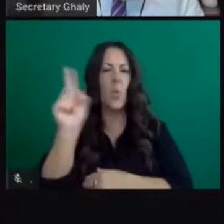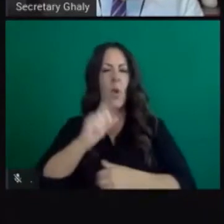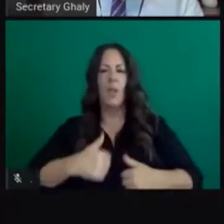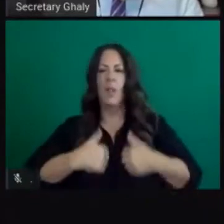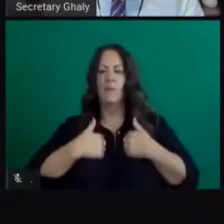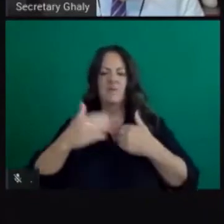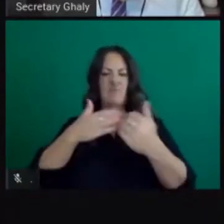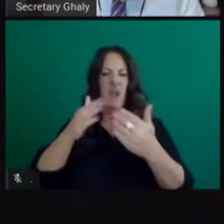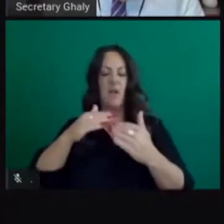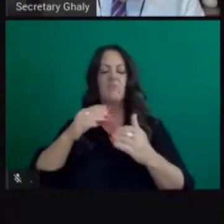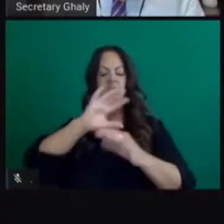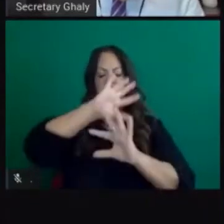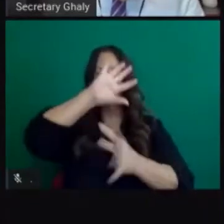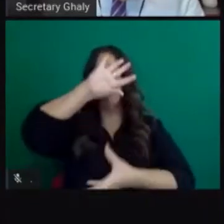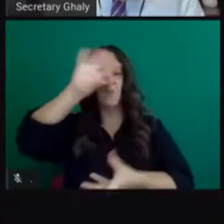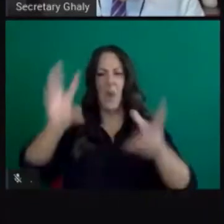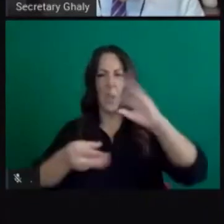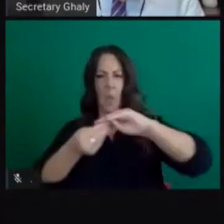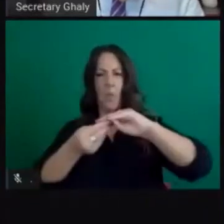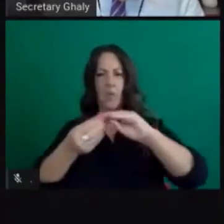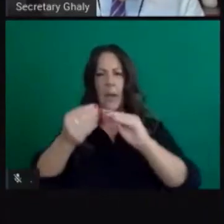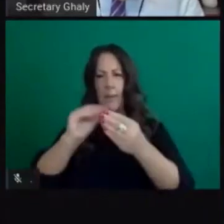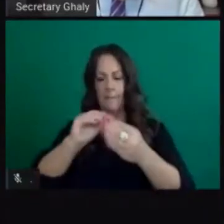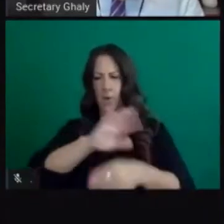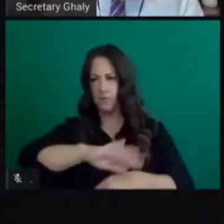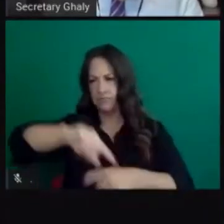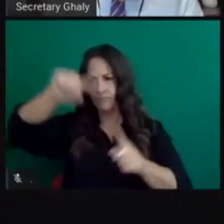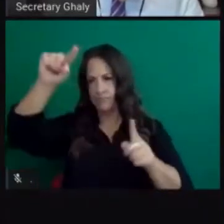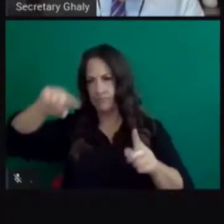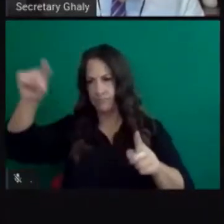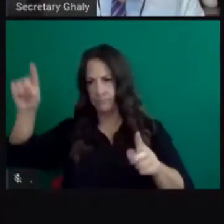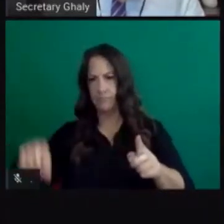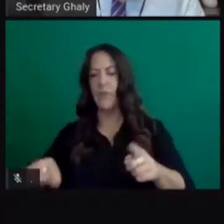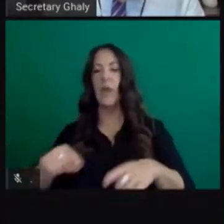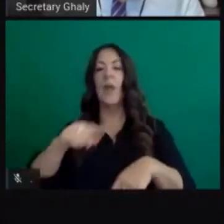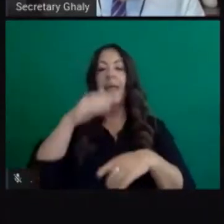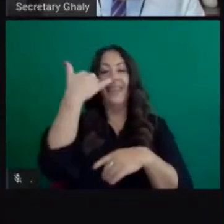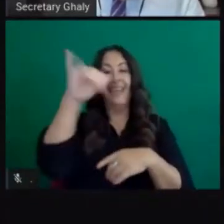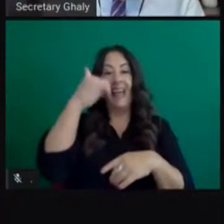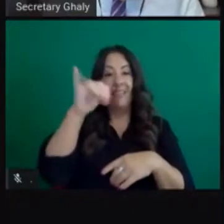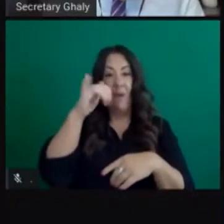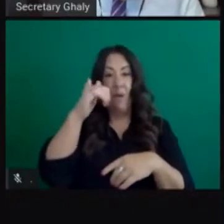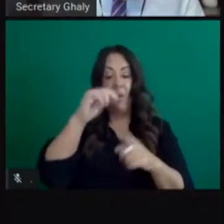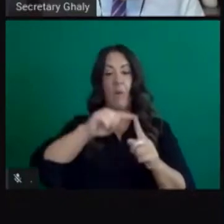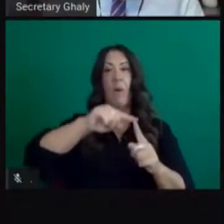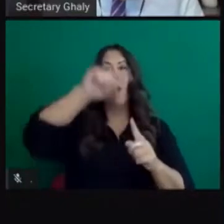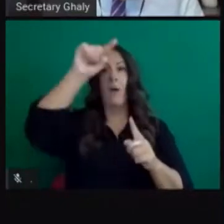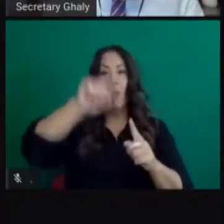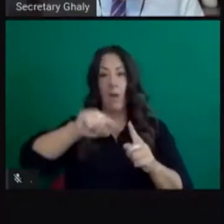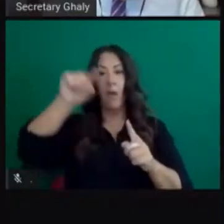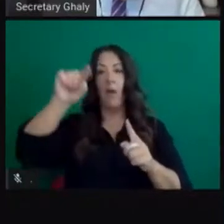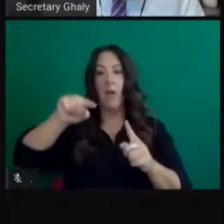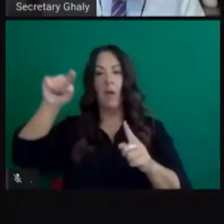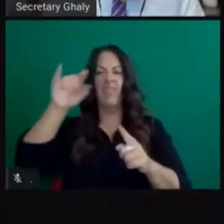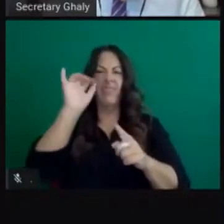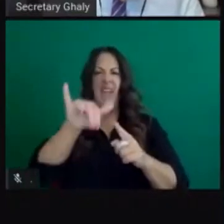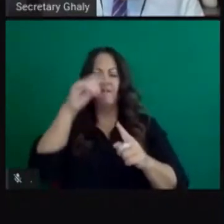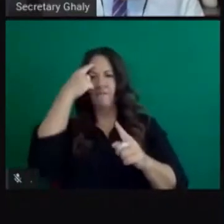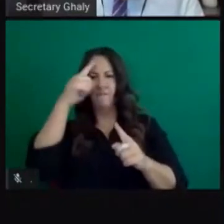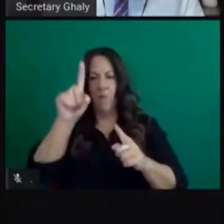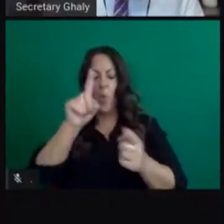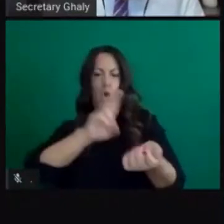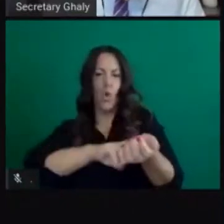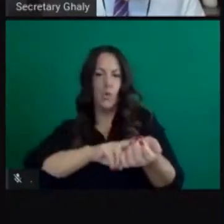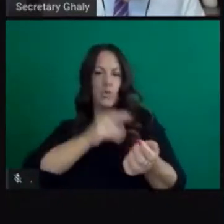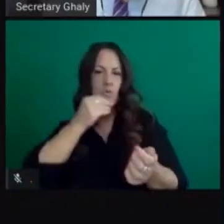You see the yellow line signifies what has been a moving target for skilled nursing facility cases